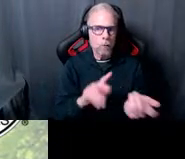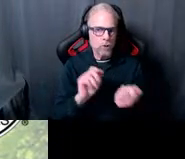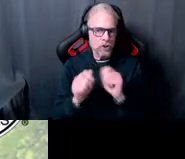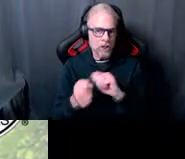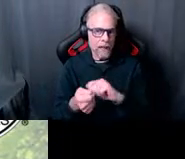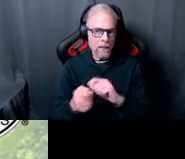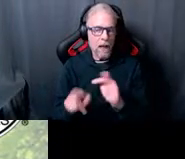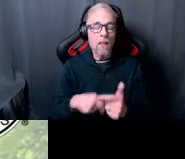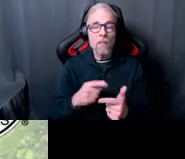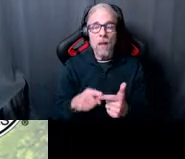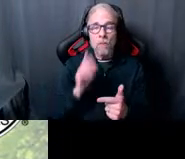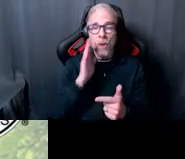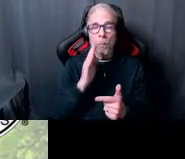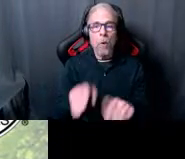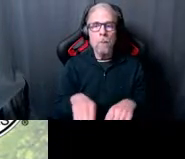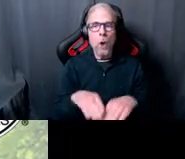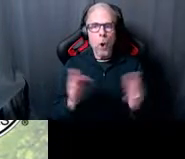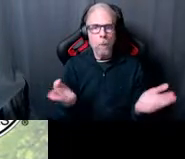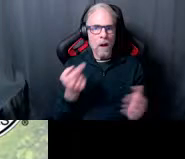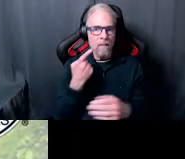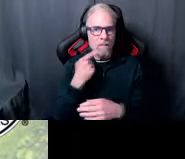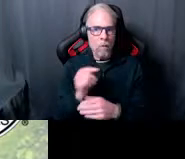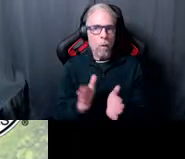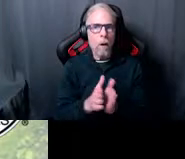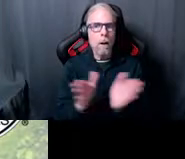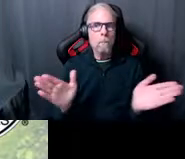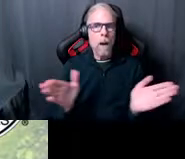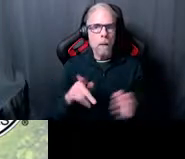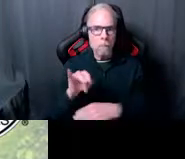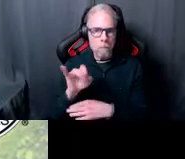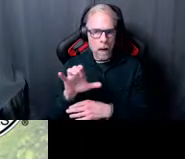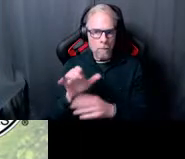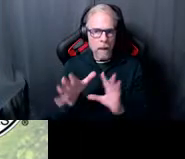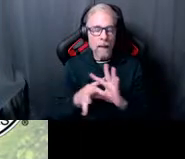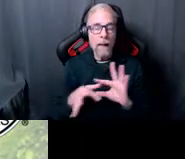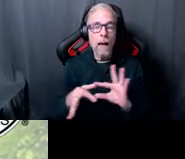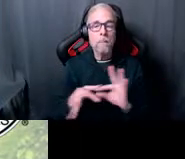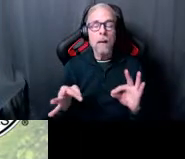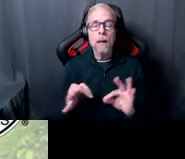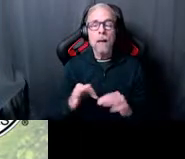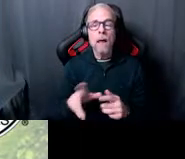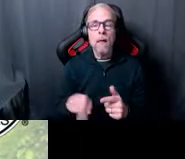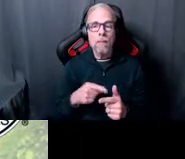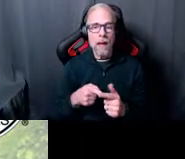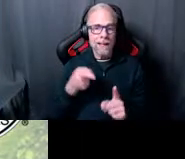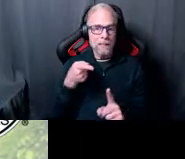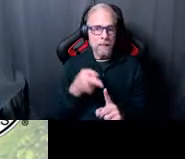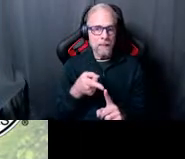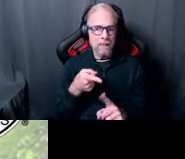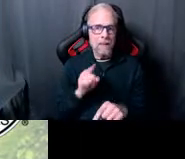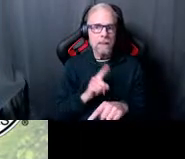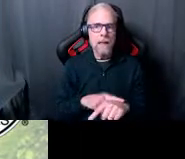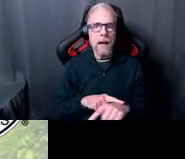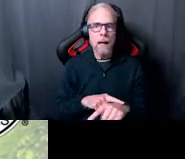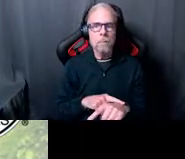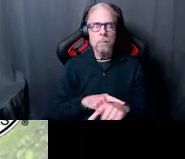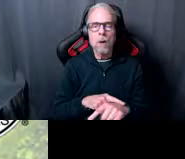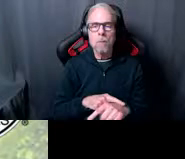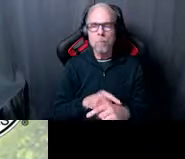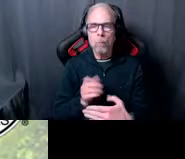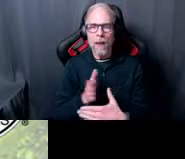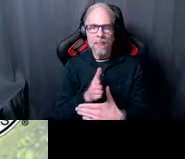then there'll be an opening for public comment. And that is at a specific time within